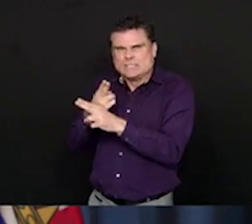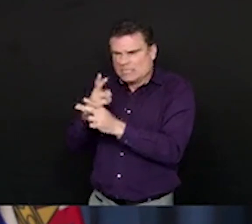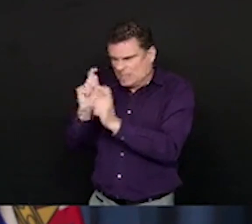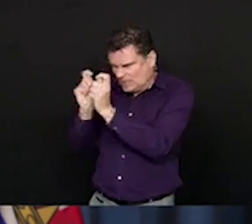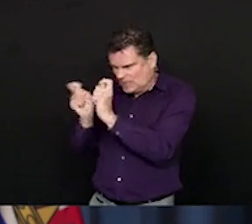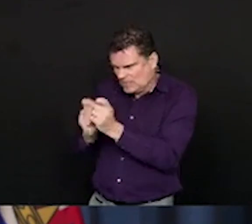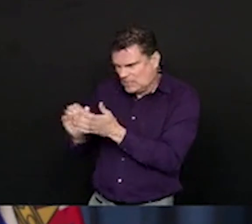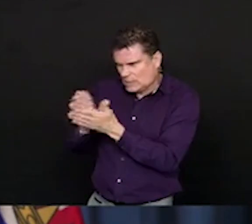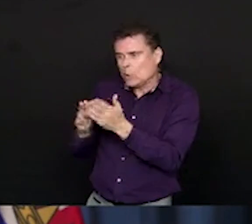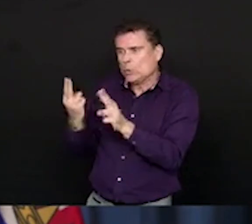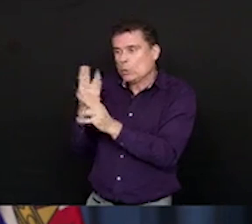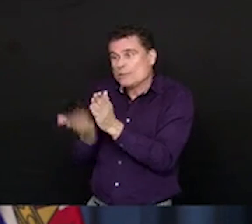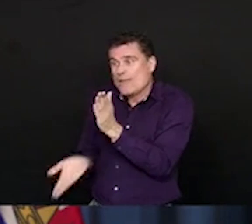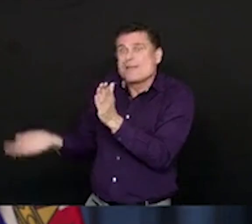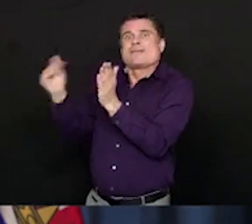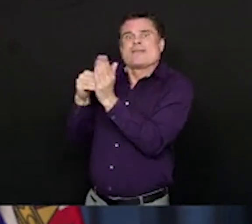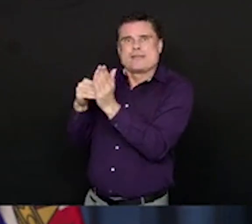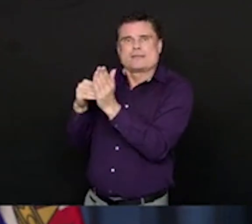made on